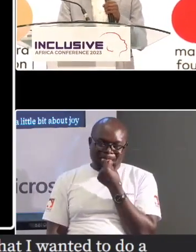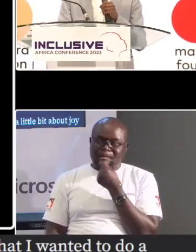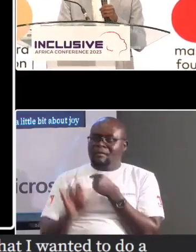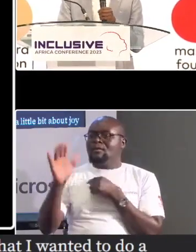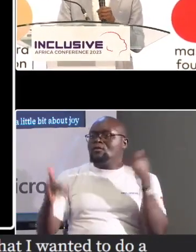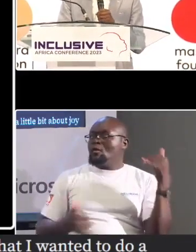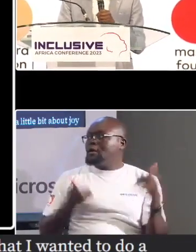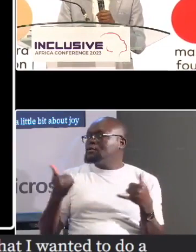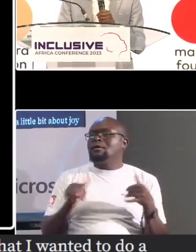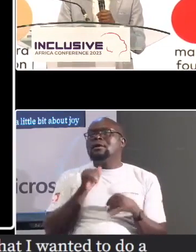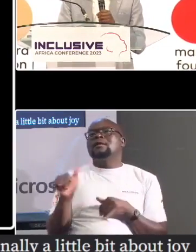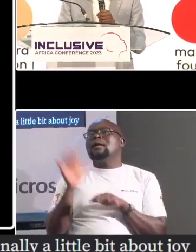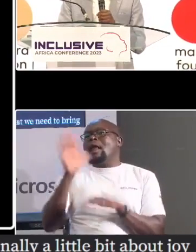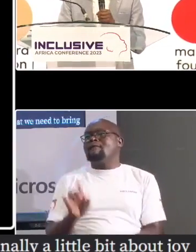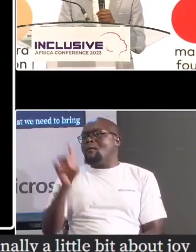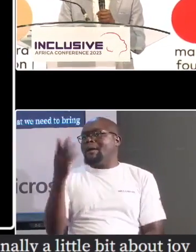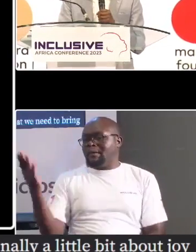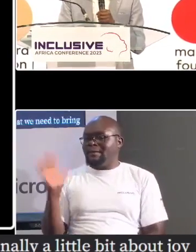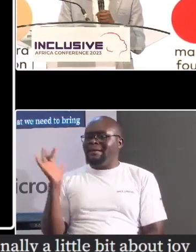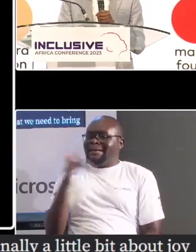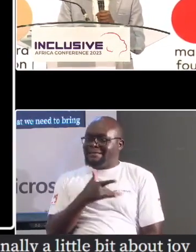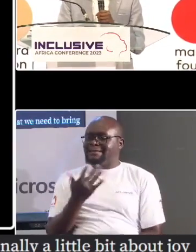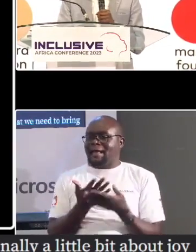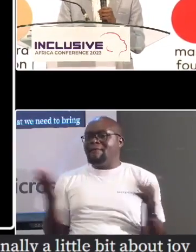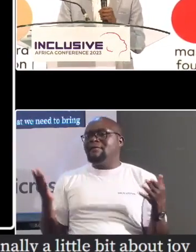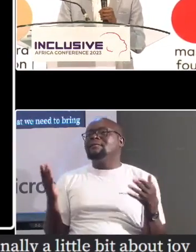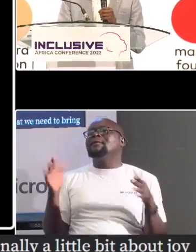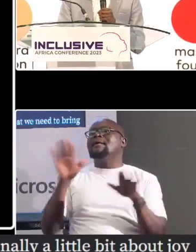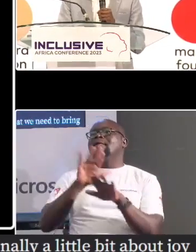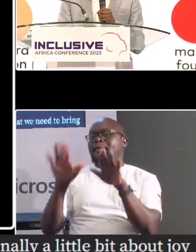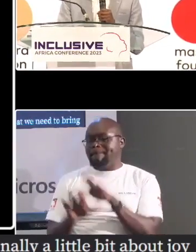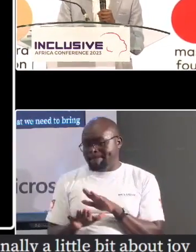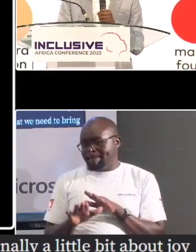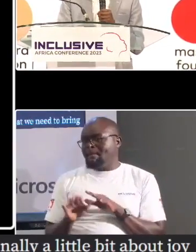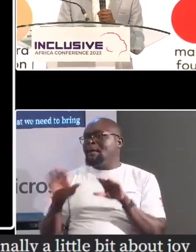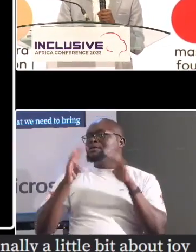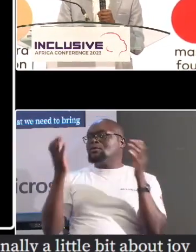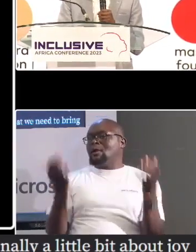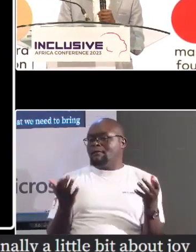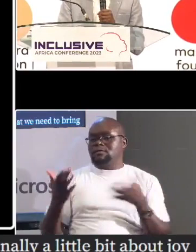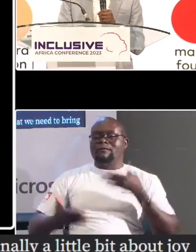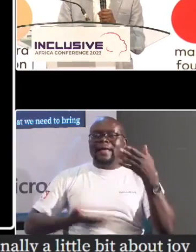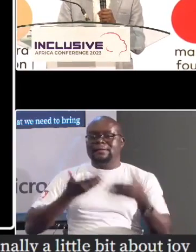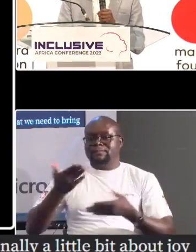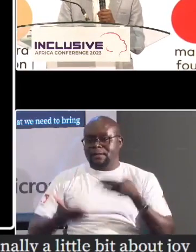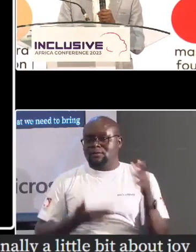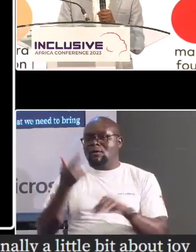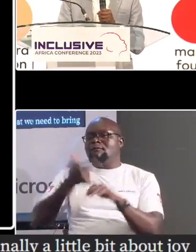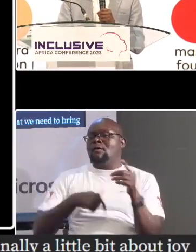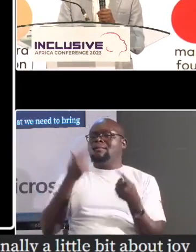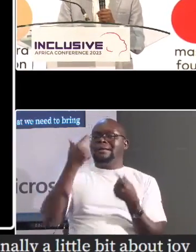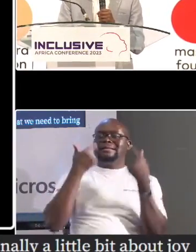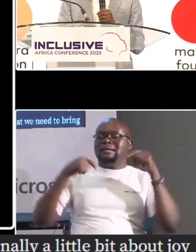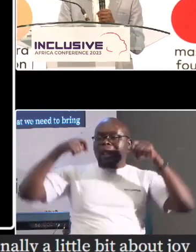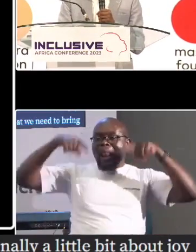Your joy is never one thing. It touches everything. It is a universe of expression, from tears that